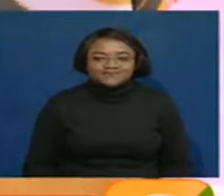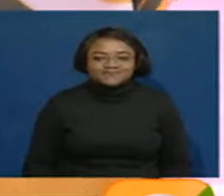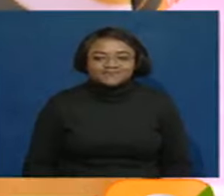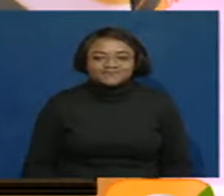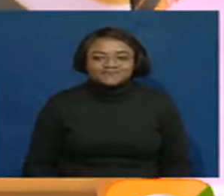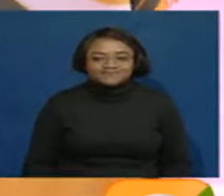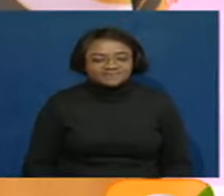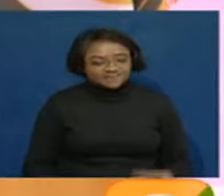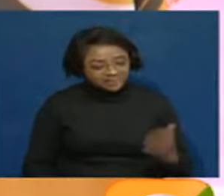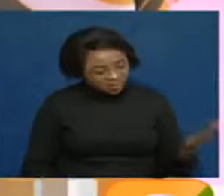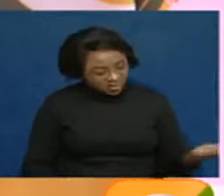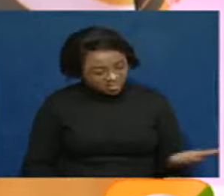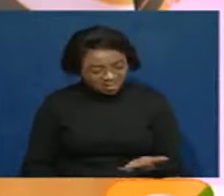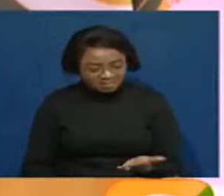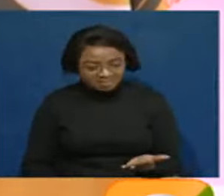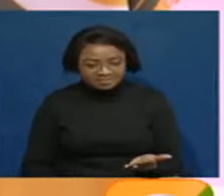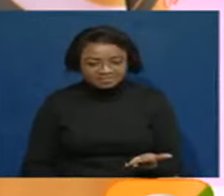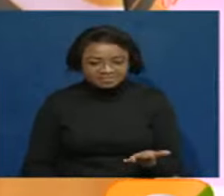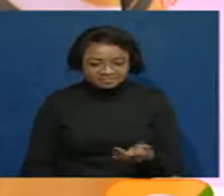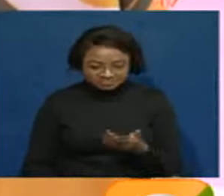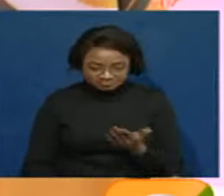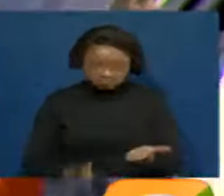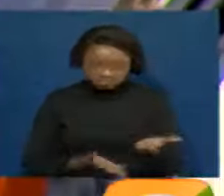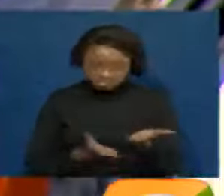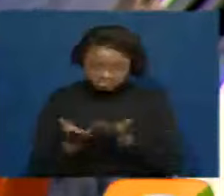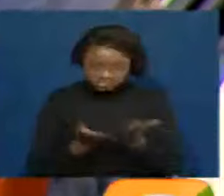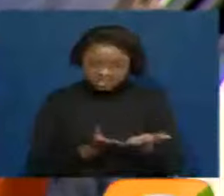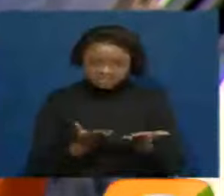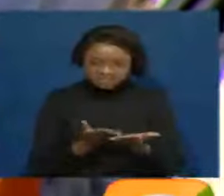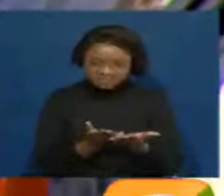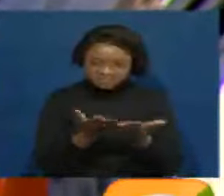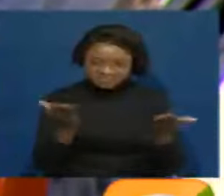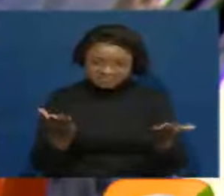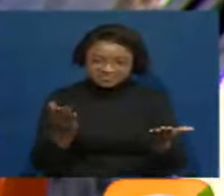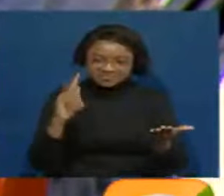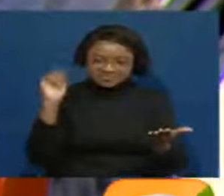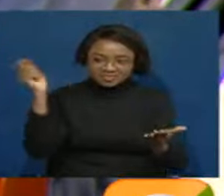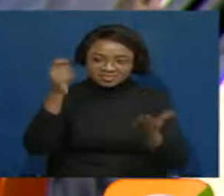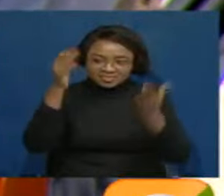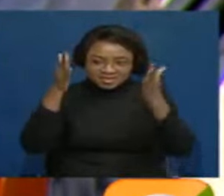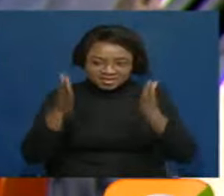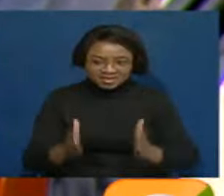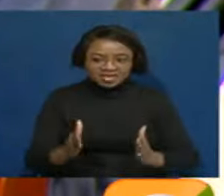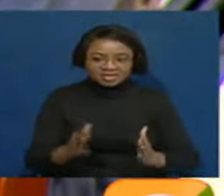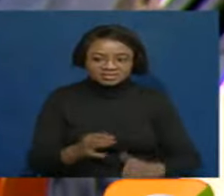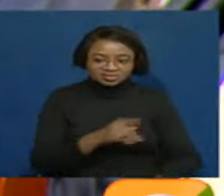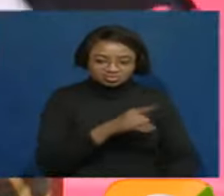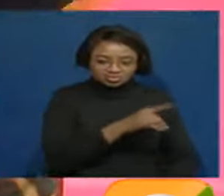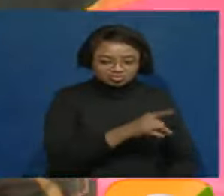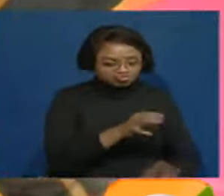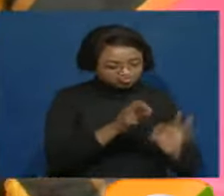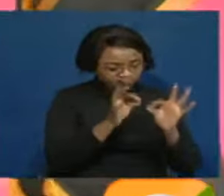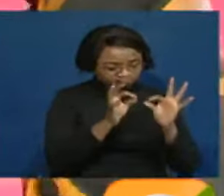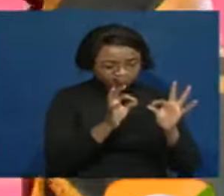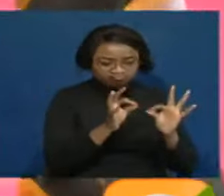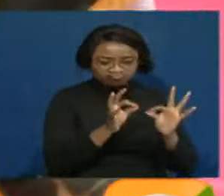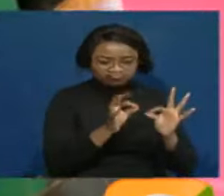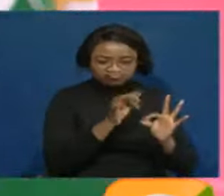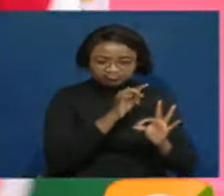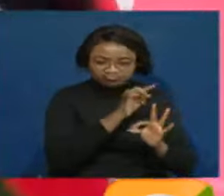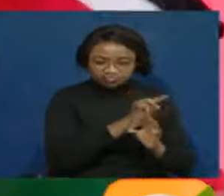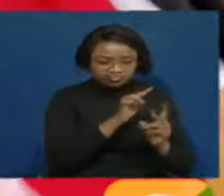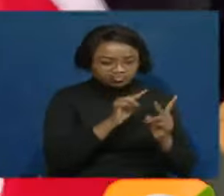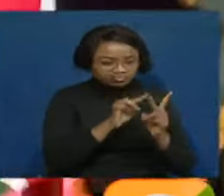Welcome to the service of this great nation, Kenya. You are eloquent, my brother.